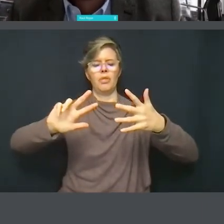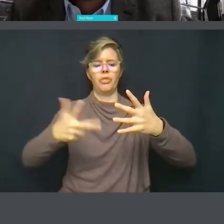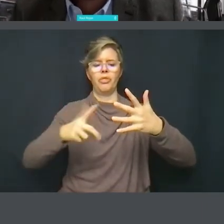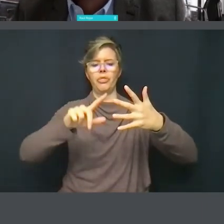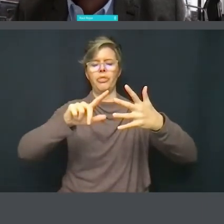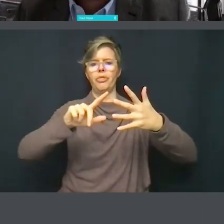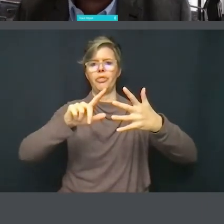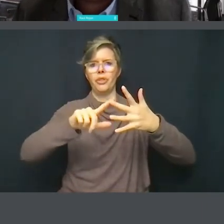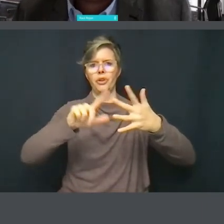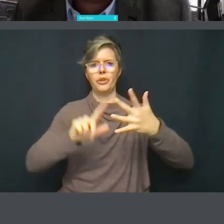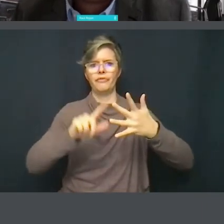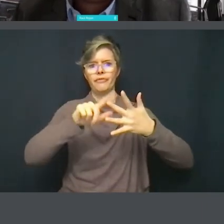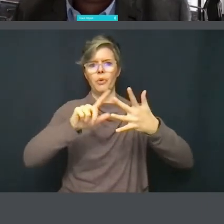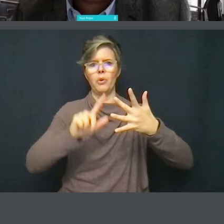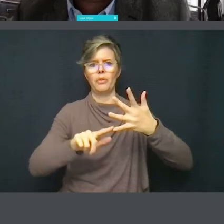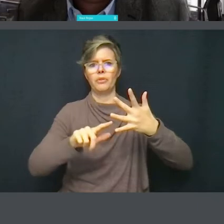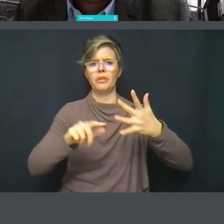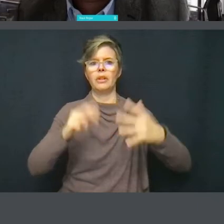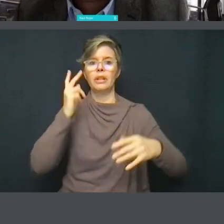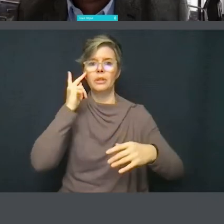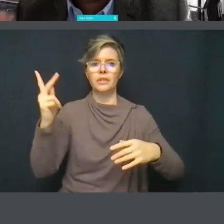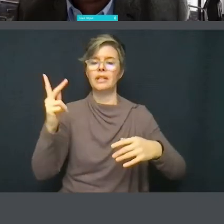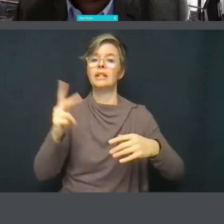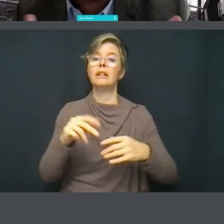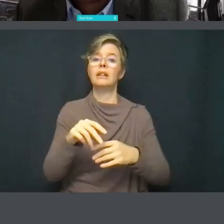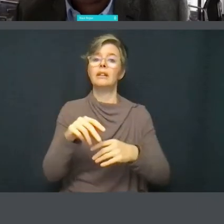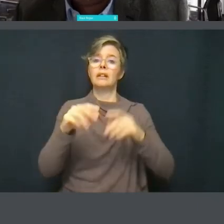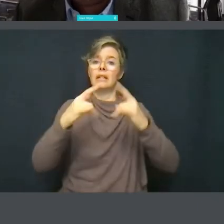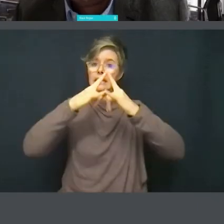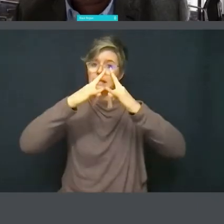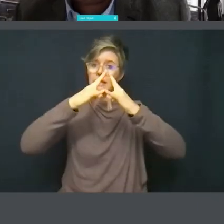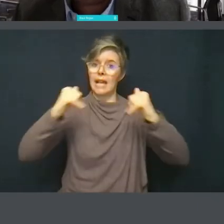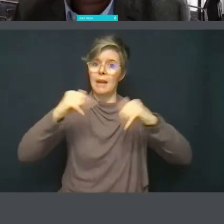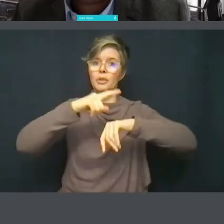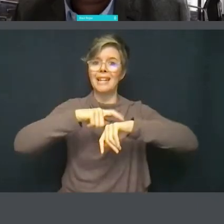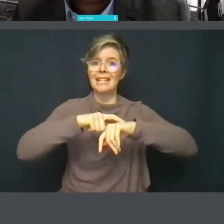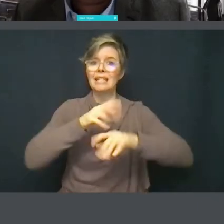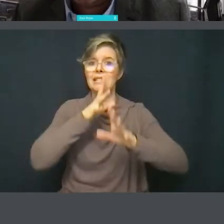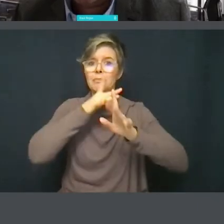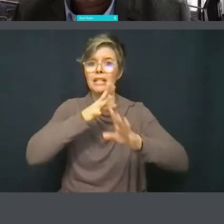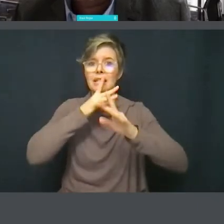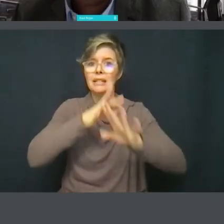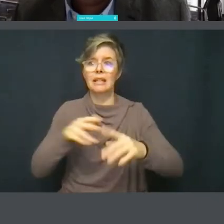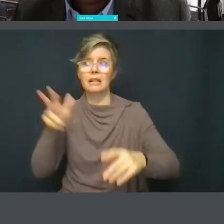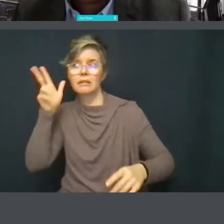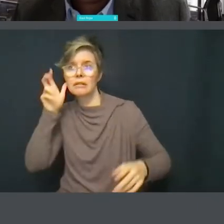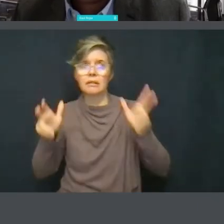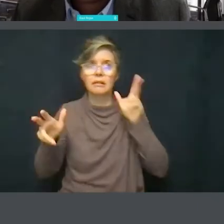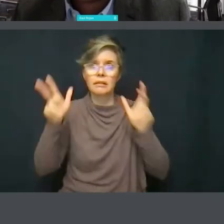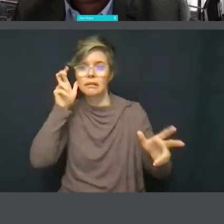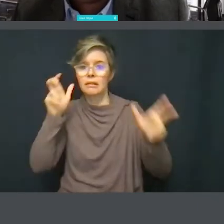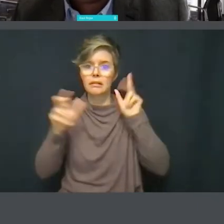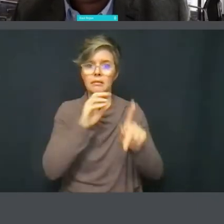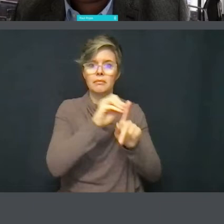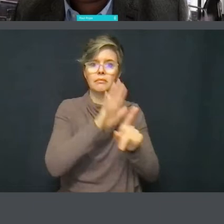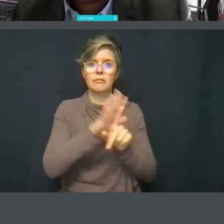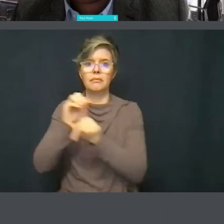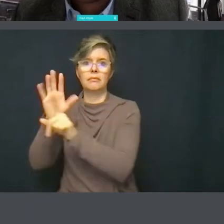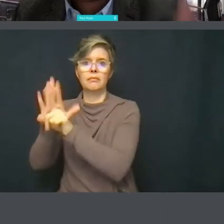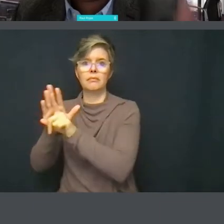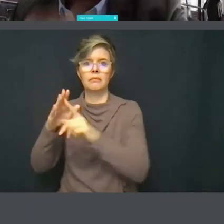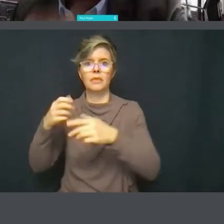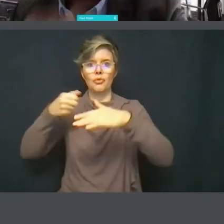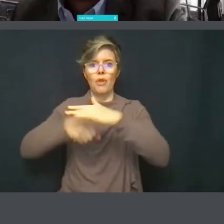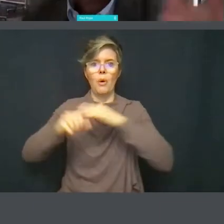is this a bilingual kid or a dual language learner who grew up hearing and being exposed to two languages from birth, or did they start learning